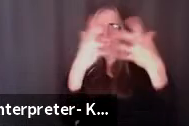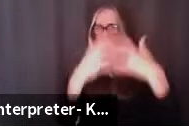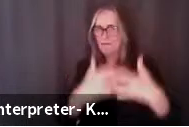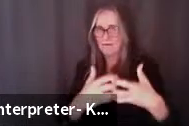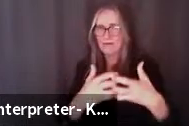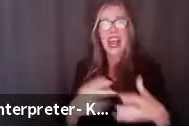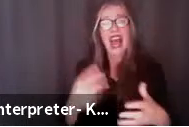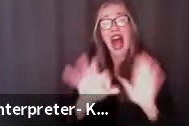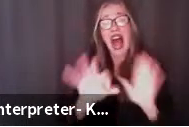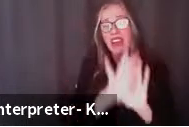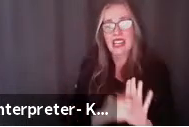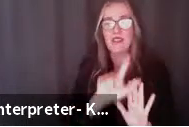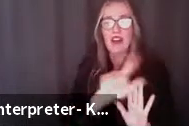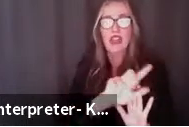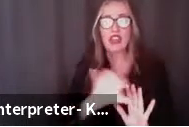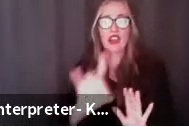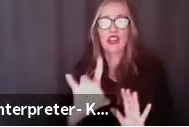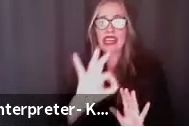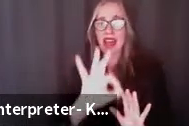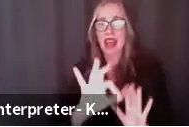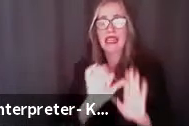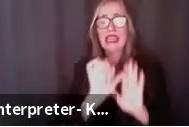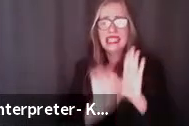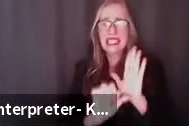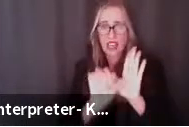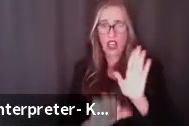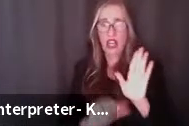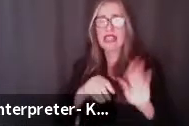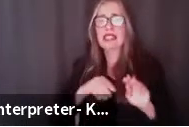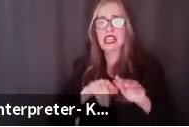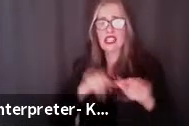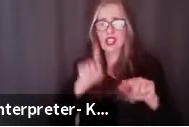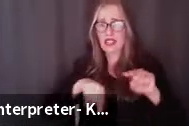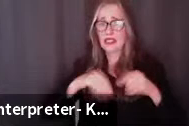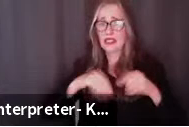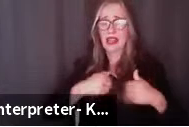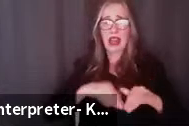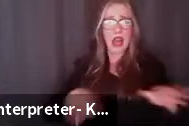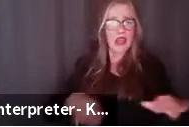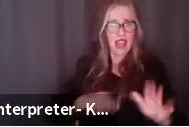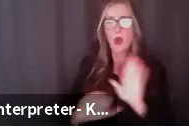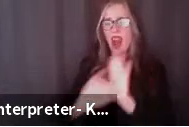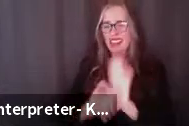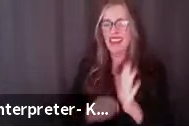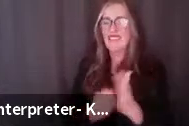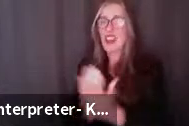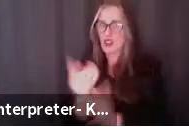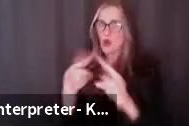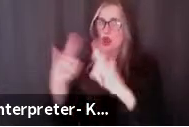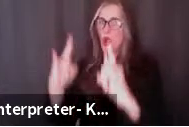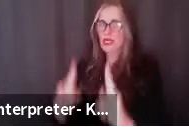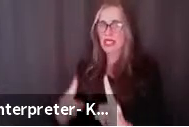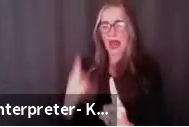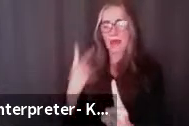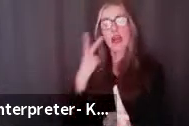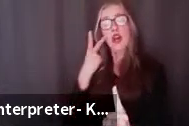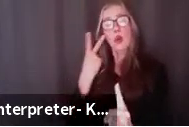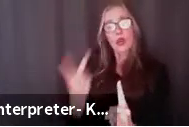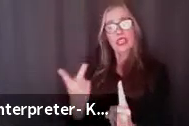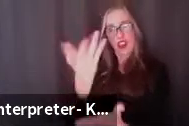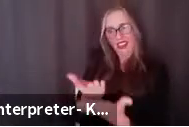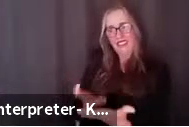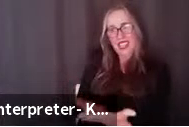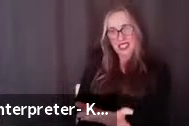39 sterilization survivors that were connected with the camp through different pathways based on evidence in our records and publicly